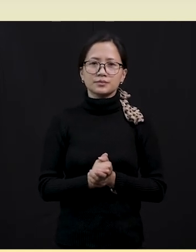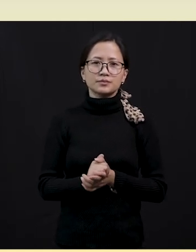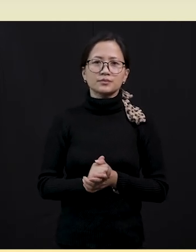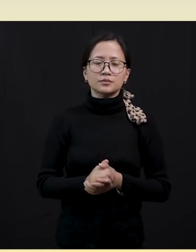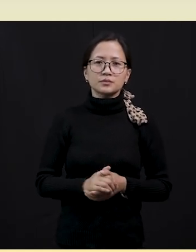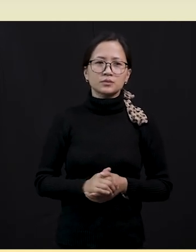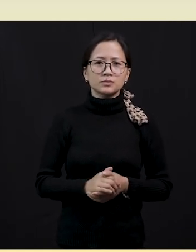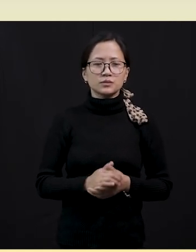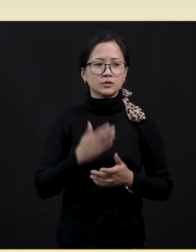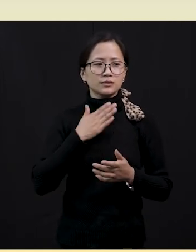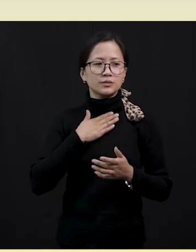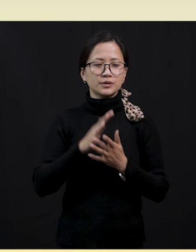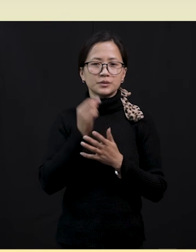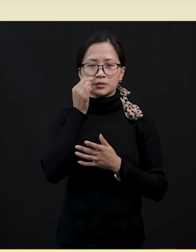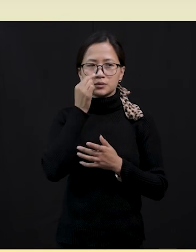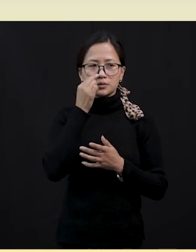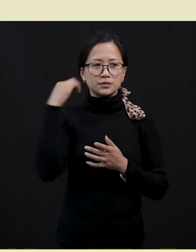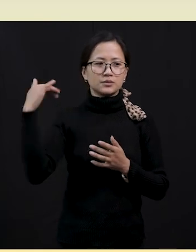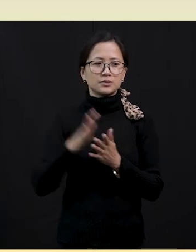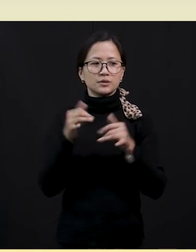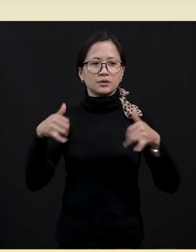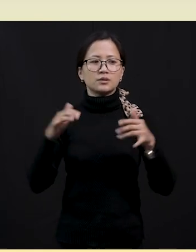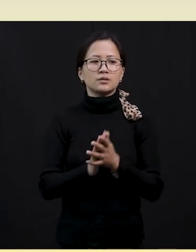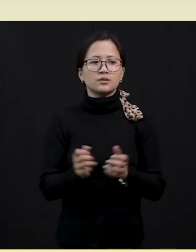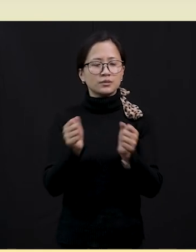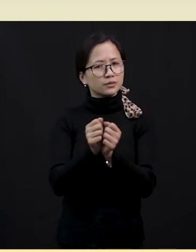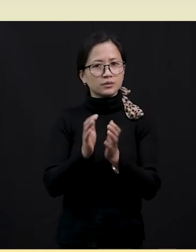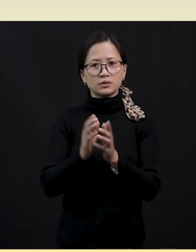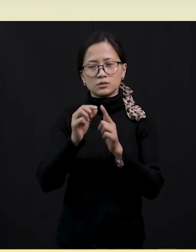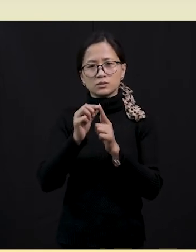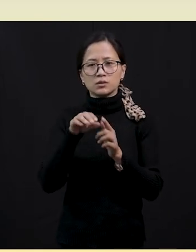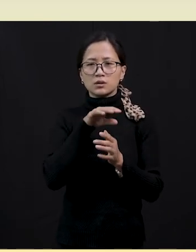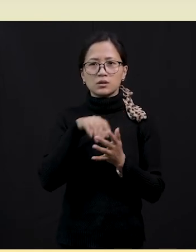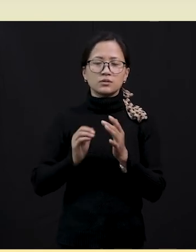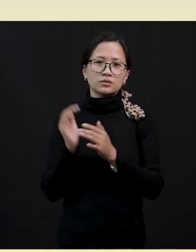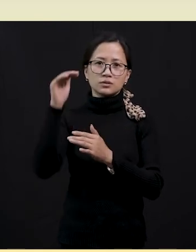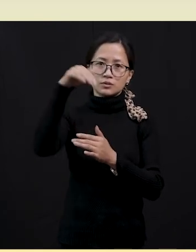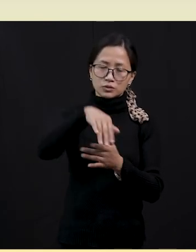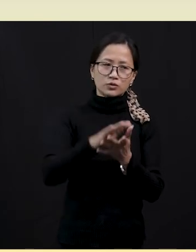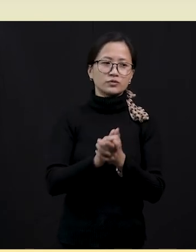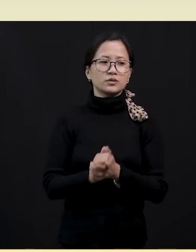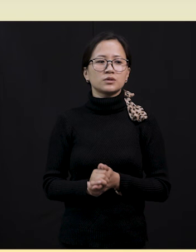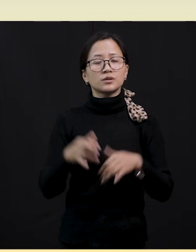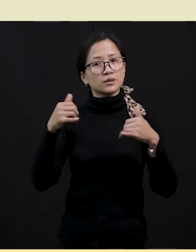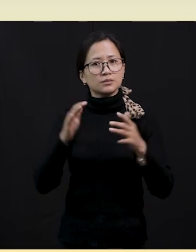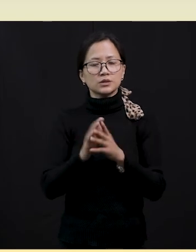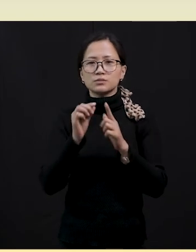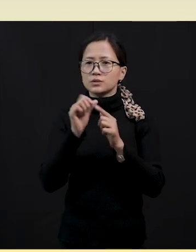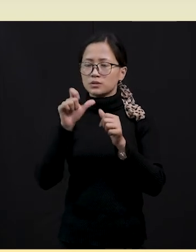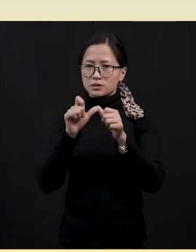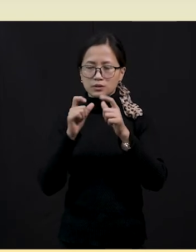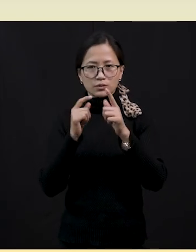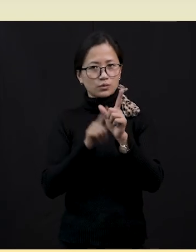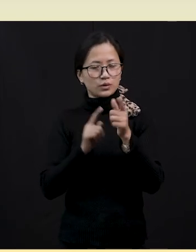yesterday. My sister play with a dolphin. So my sister played with